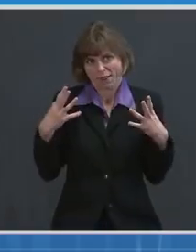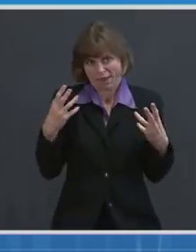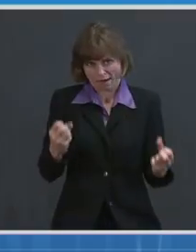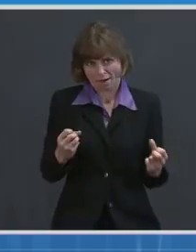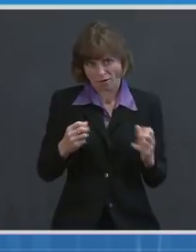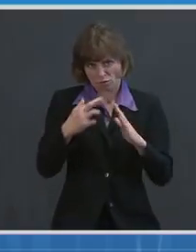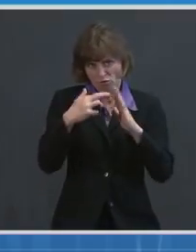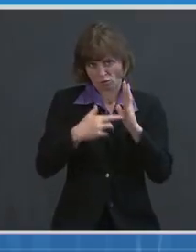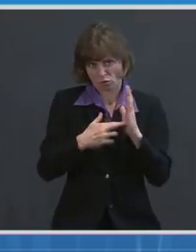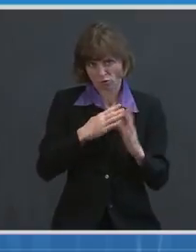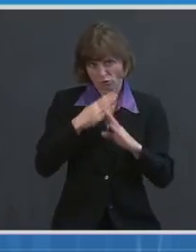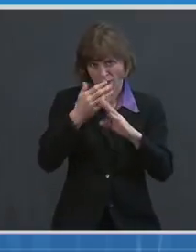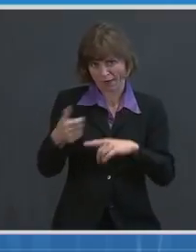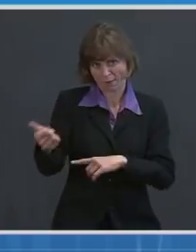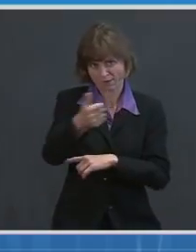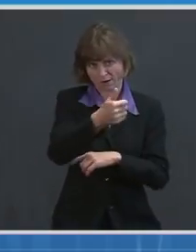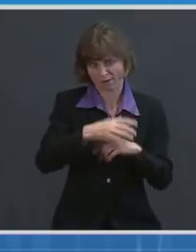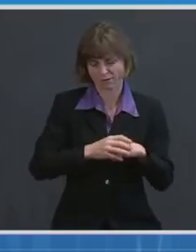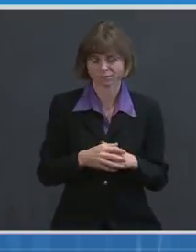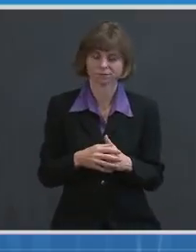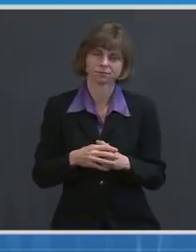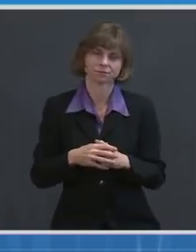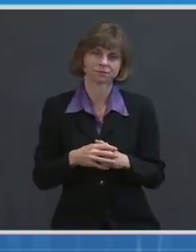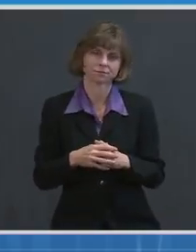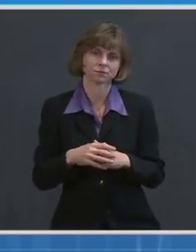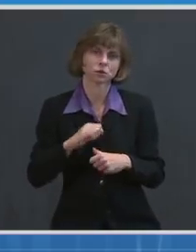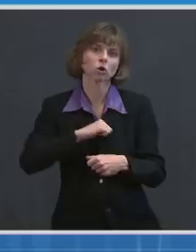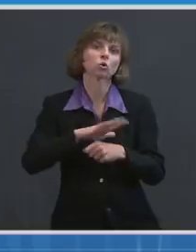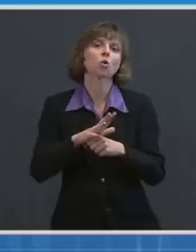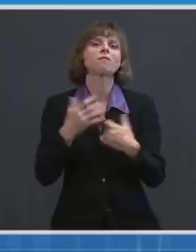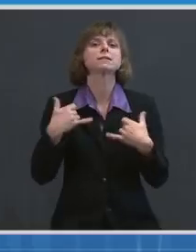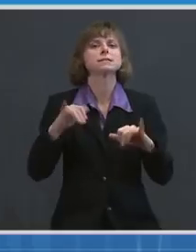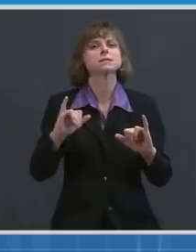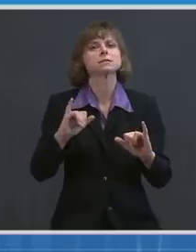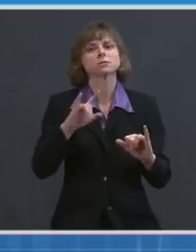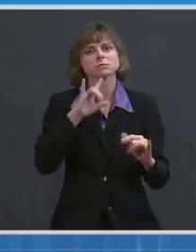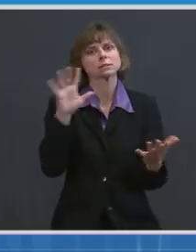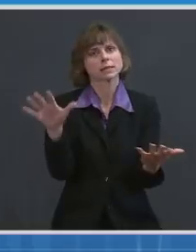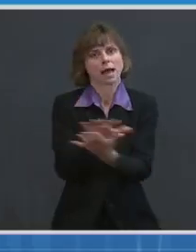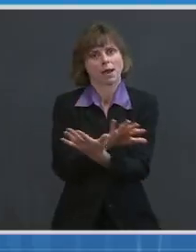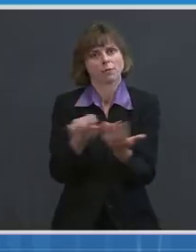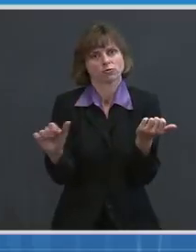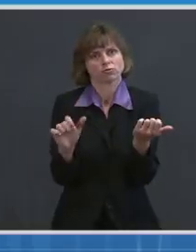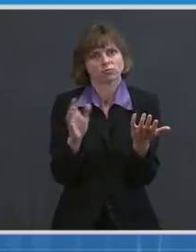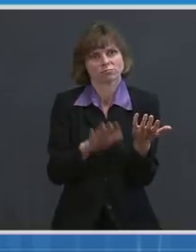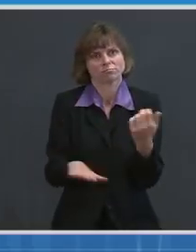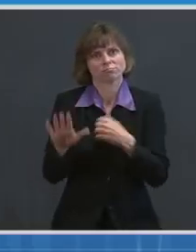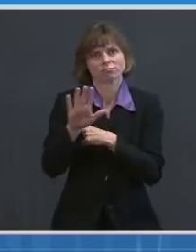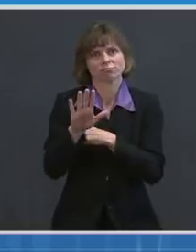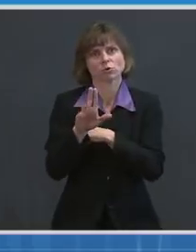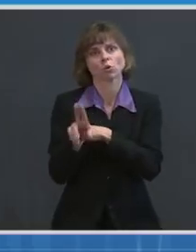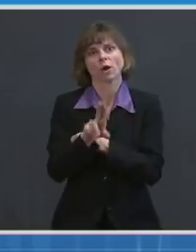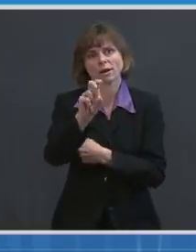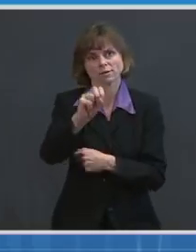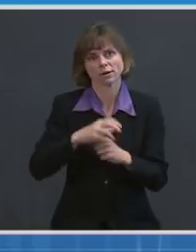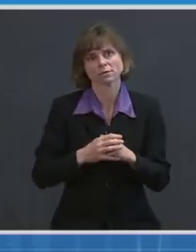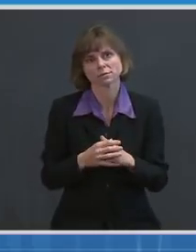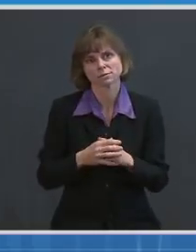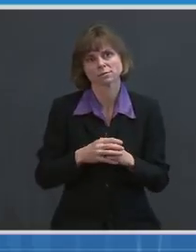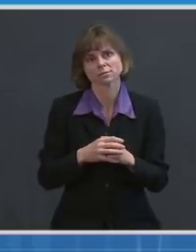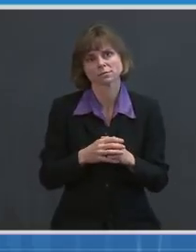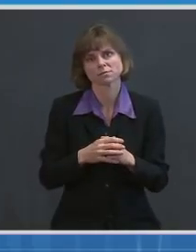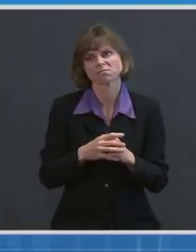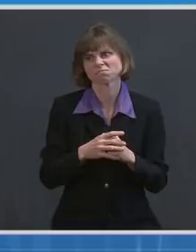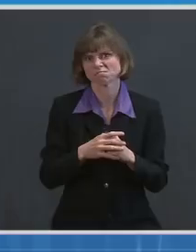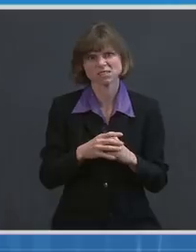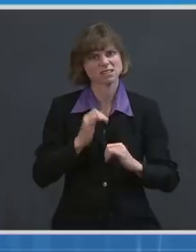others. COVID-19 continues to exact a tremendous toll on our nation. Like you, I want to be able to return to